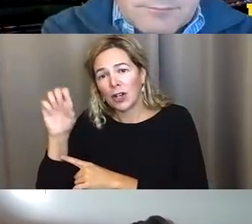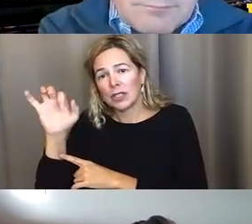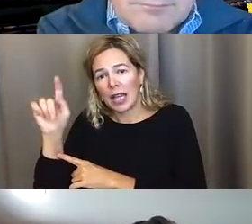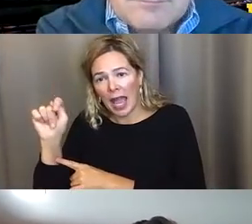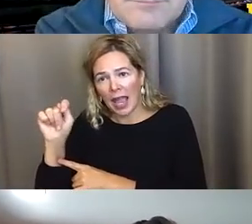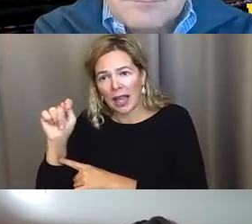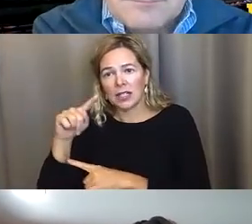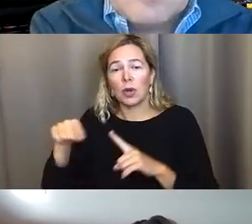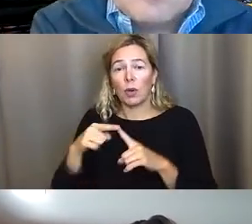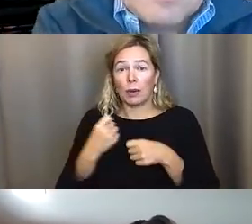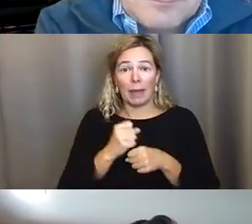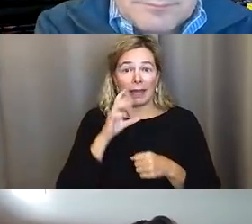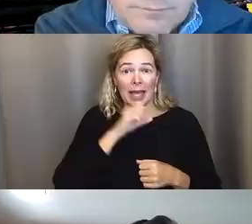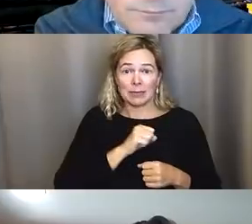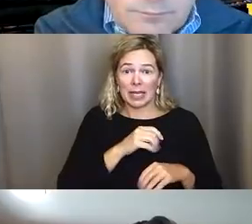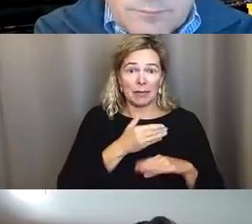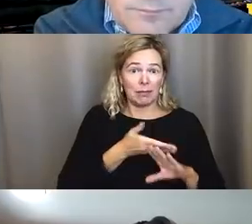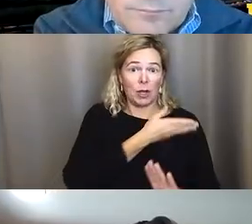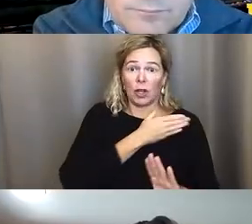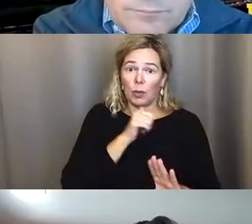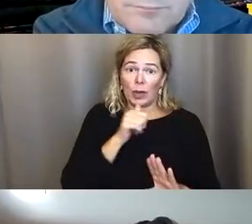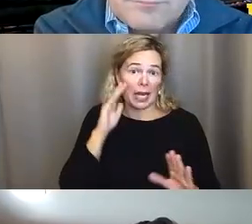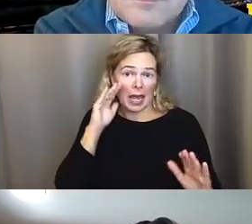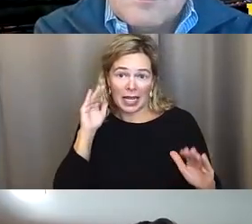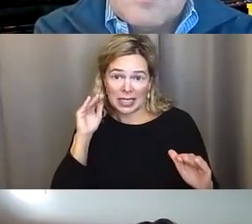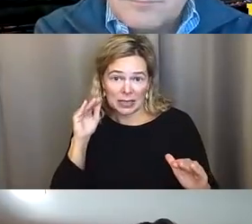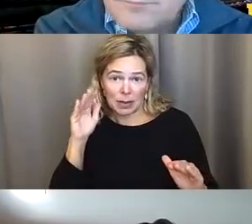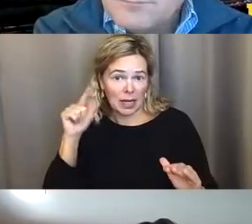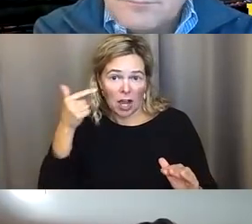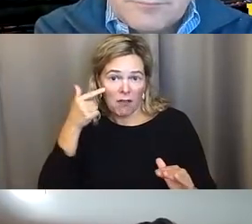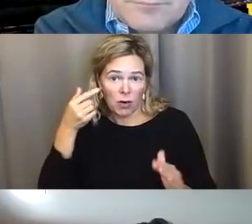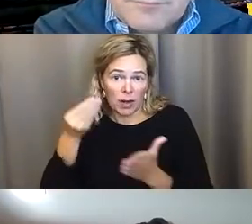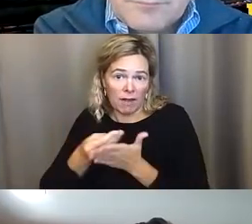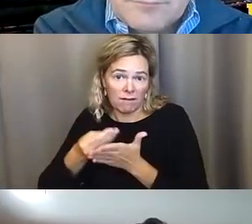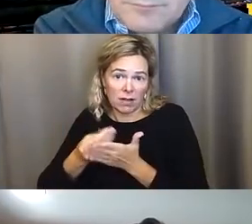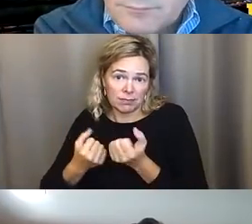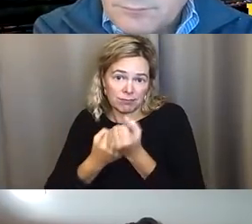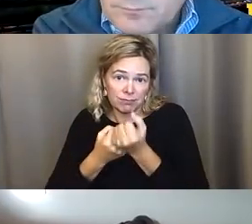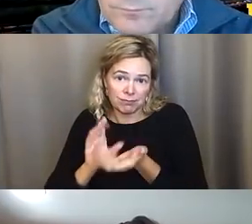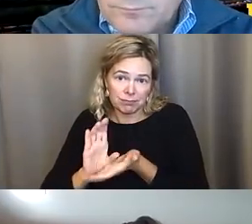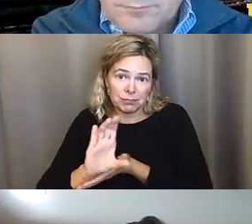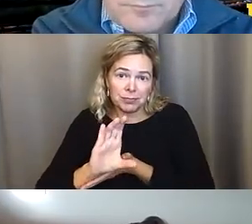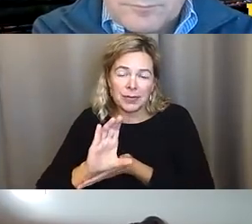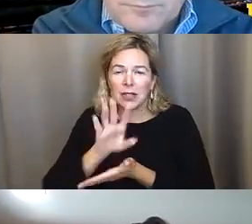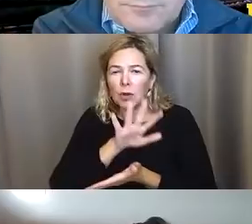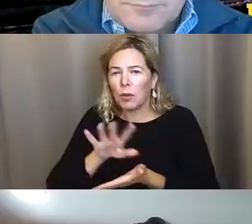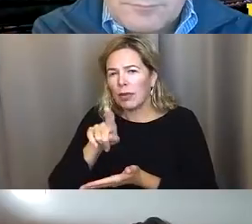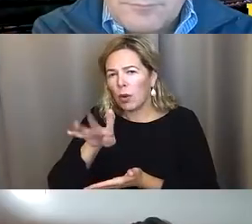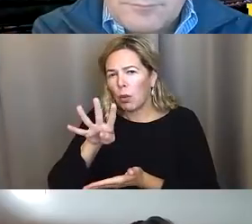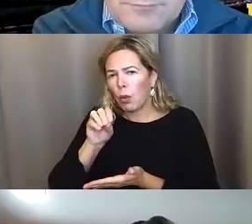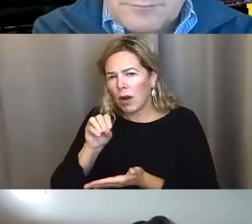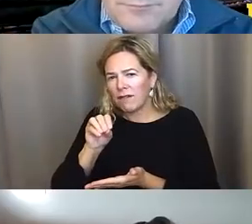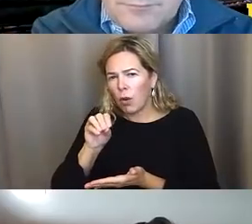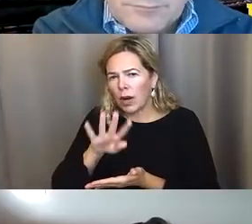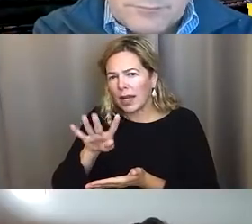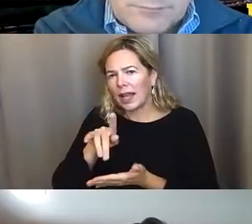estimates earlier, we did not anticipate governmental funding. So right about the 140, less the 118 brought